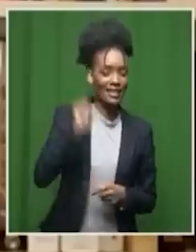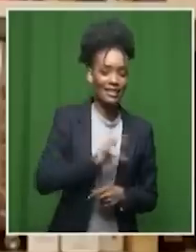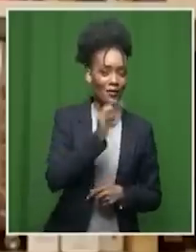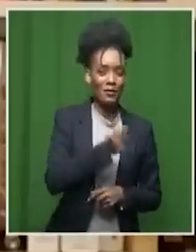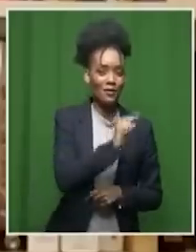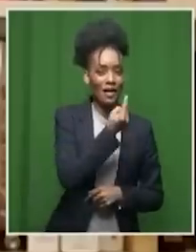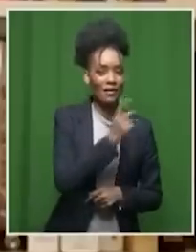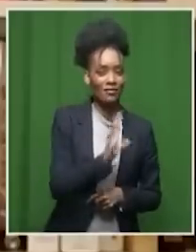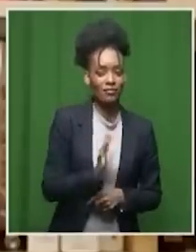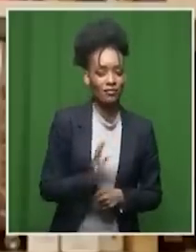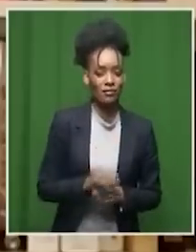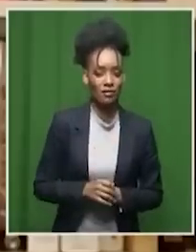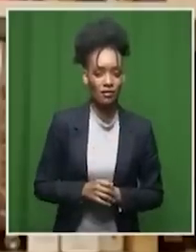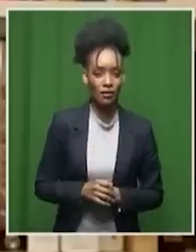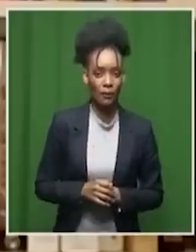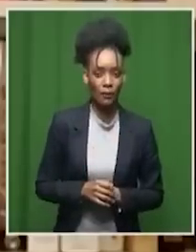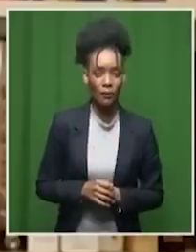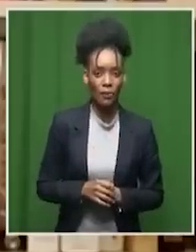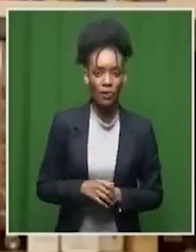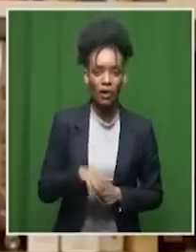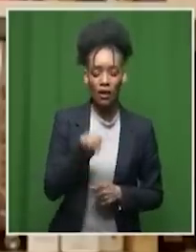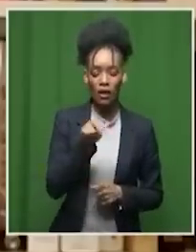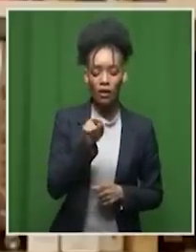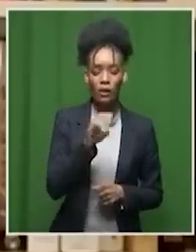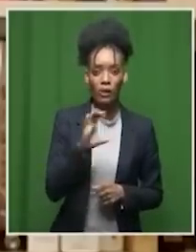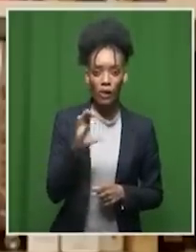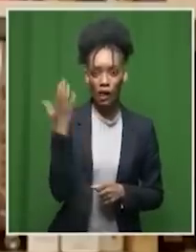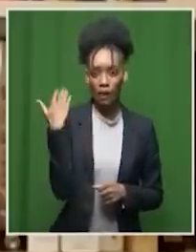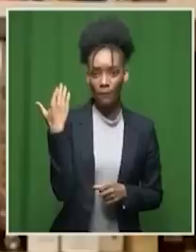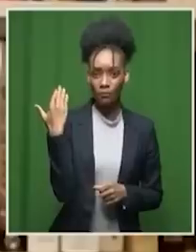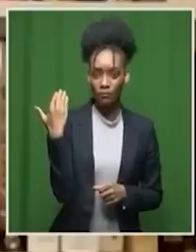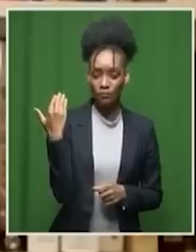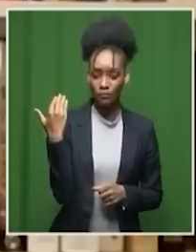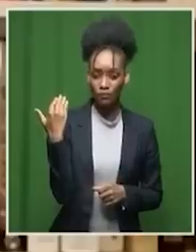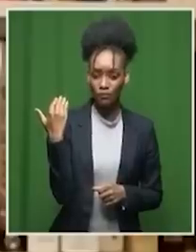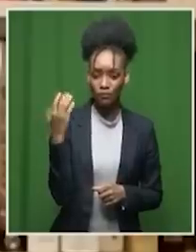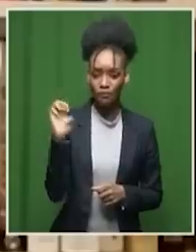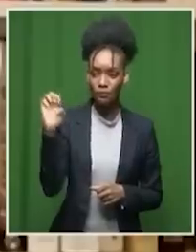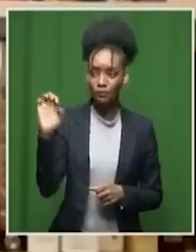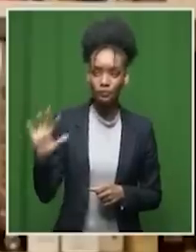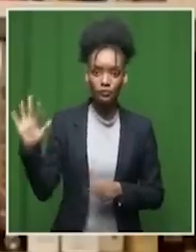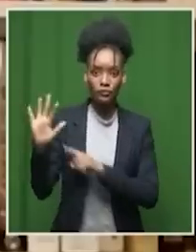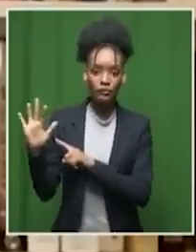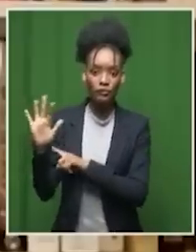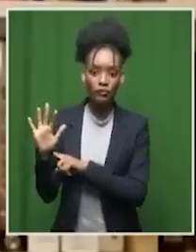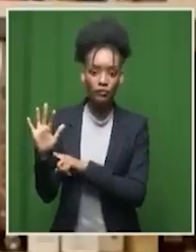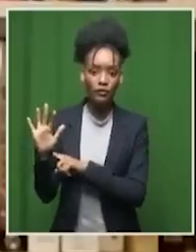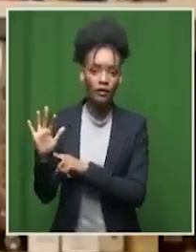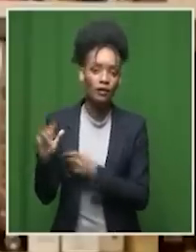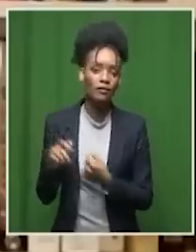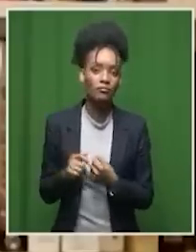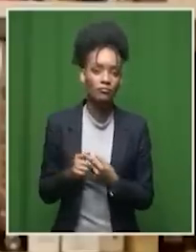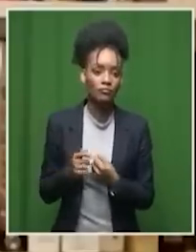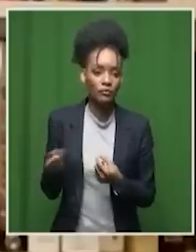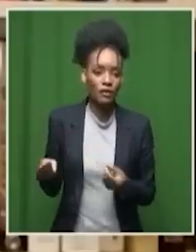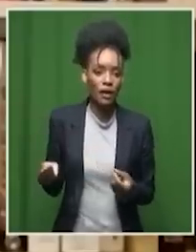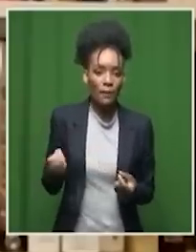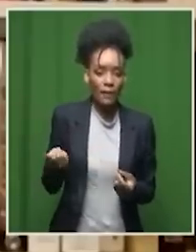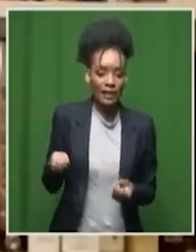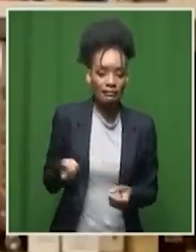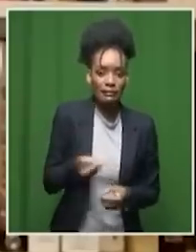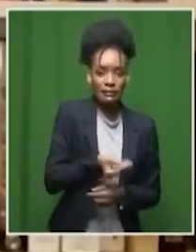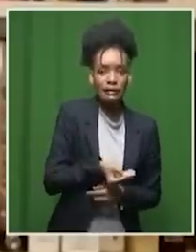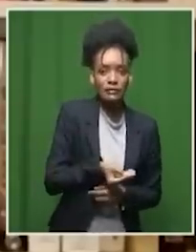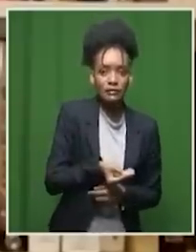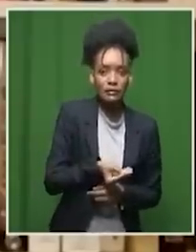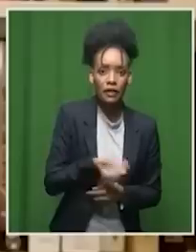the original sin of the ANC, which was the arms deal. Europe basically bribed South African decision makers to